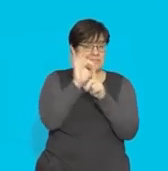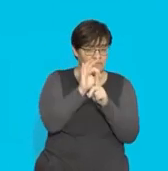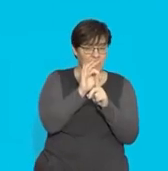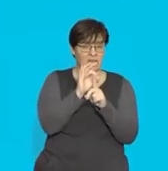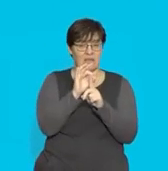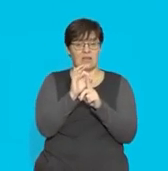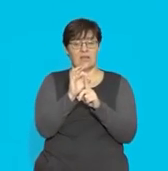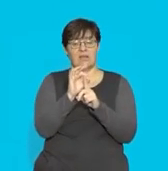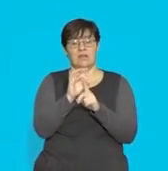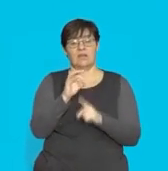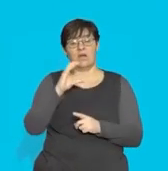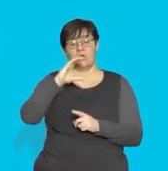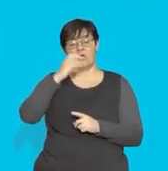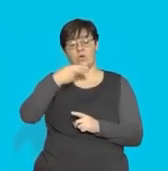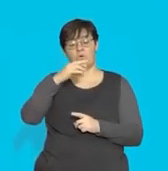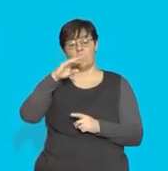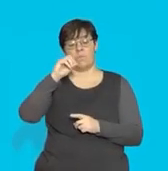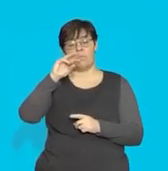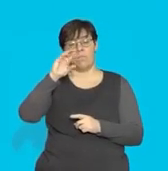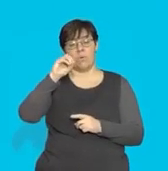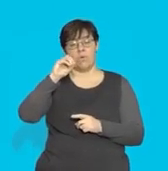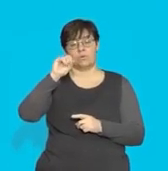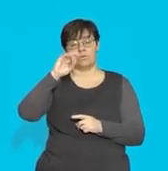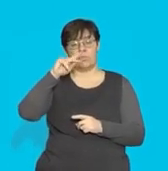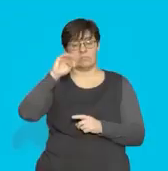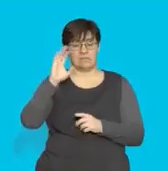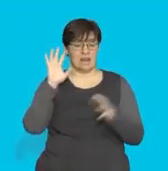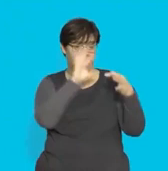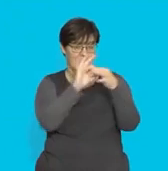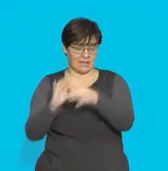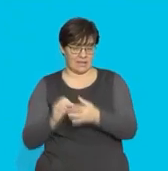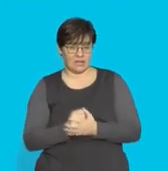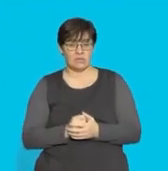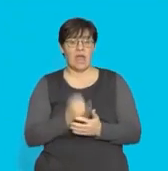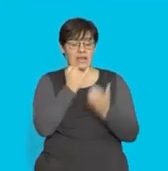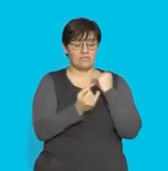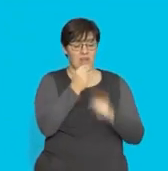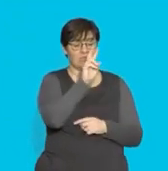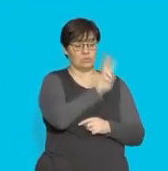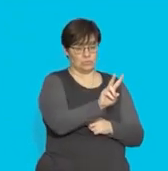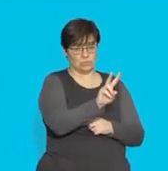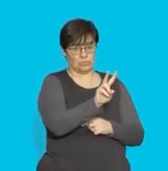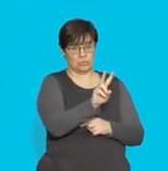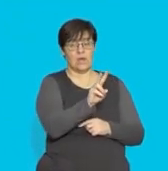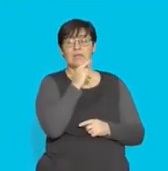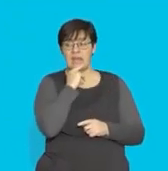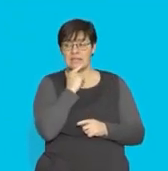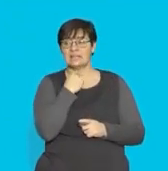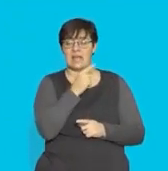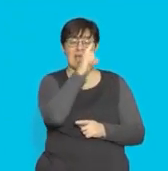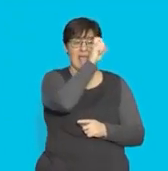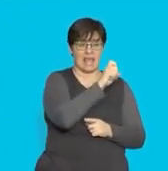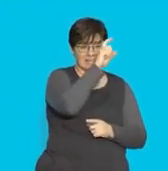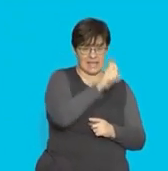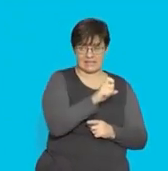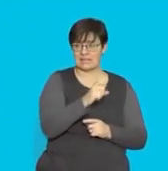specific chromosomes. And we've looked at this in the past, where we know that individuals have two chromosomes which indicate the gender.